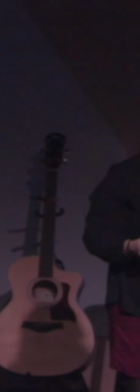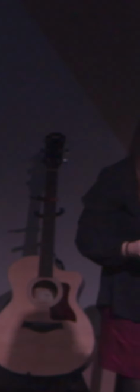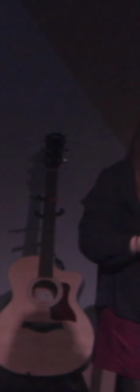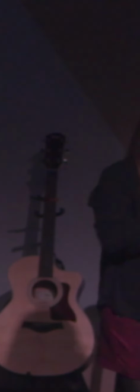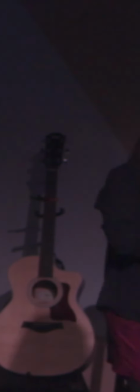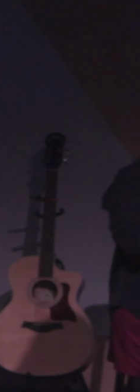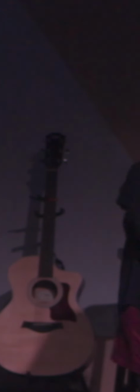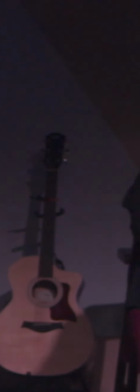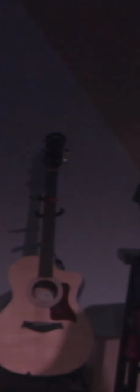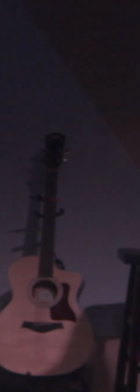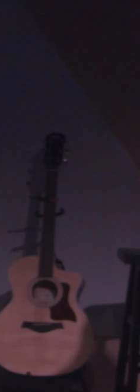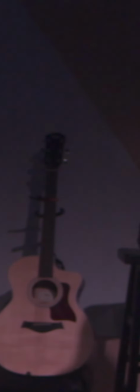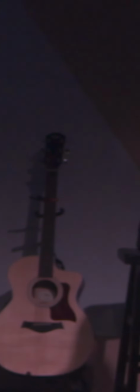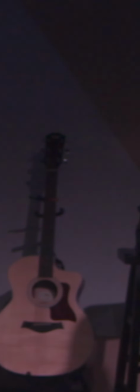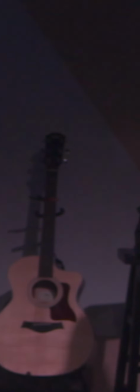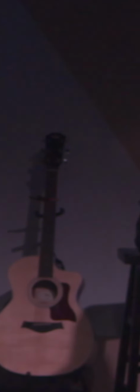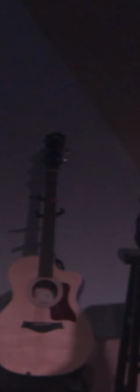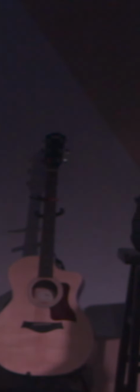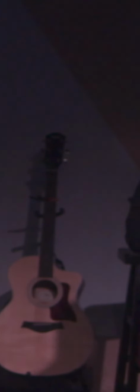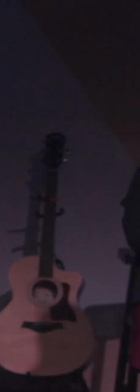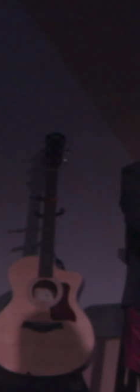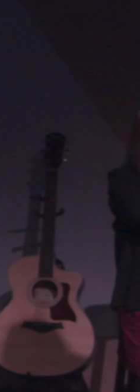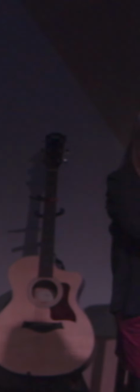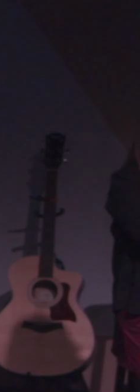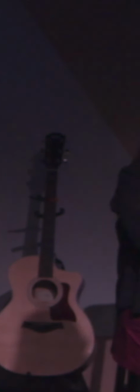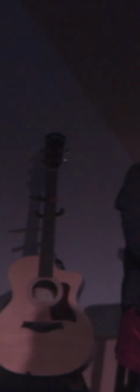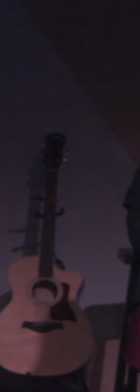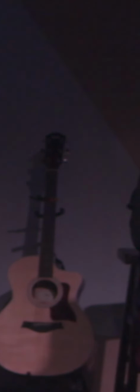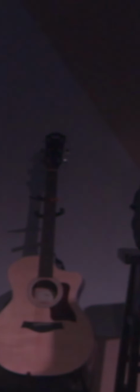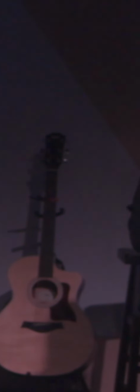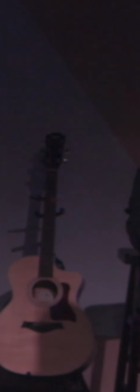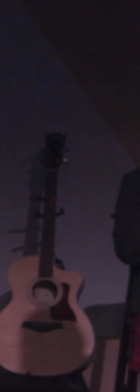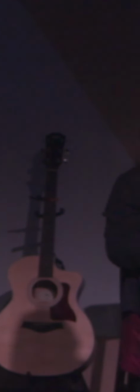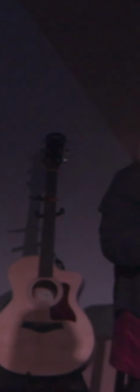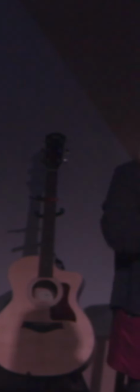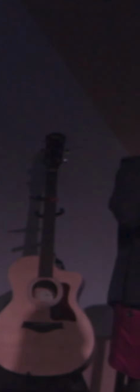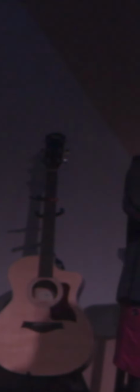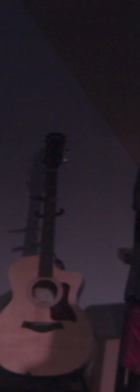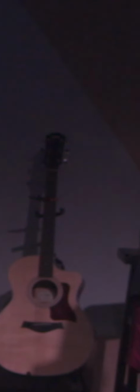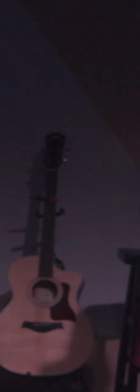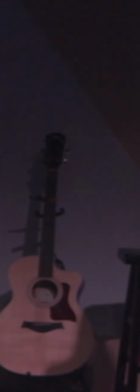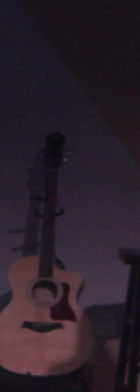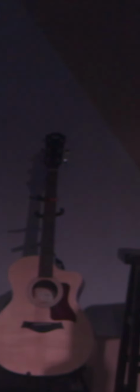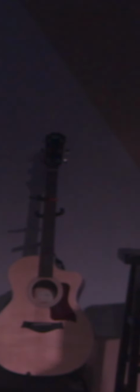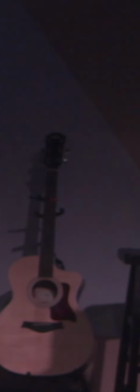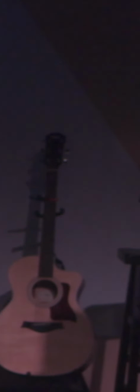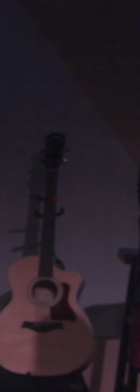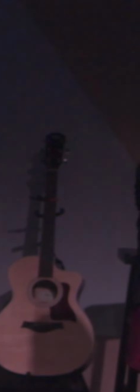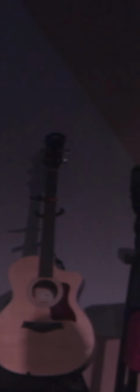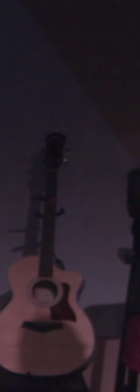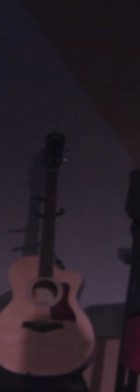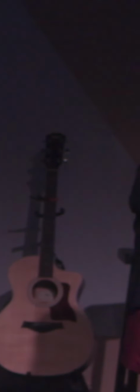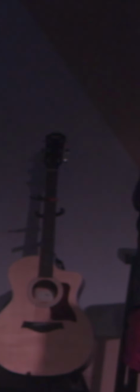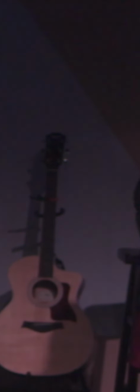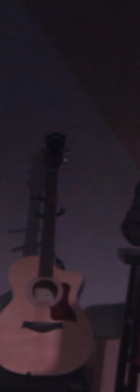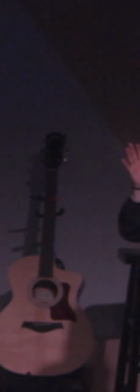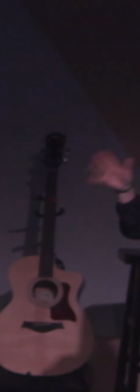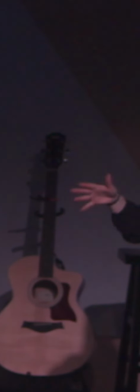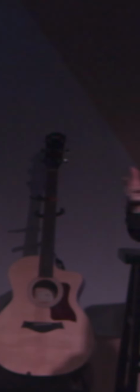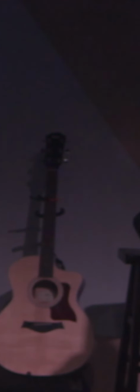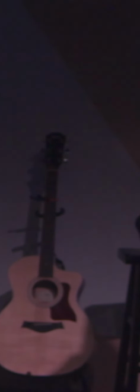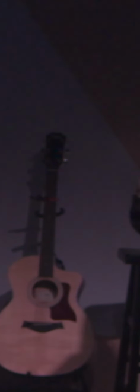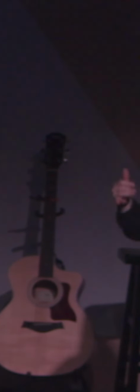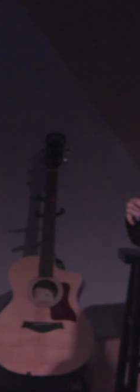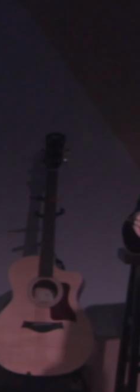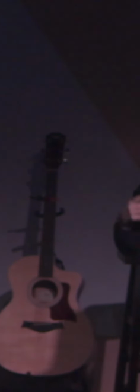way. He would go and begin to check out, okay, what's going on? Where's the best place for us to go? Where I want to make sure everything's ready